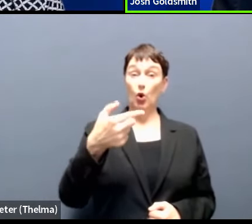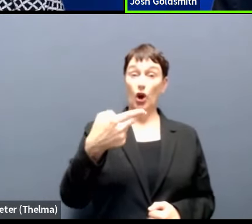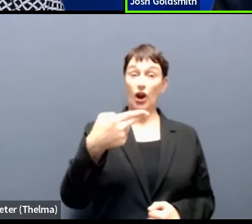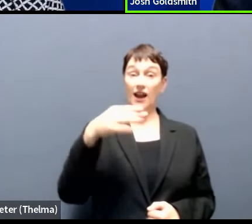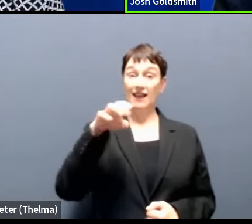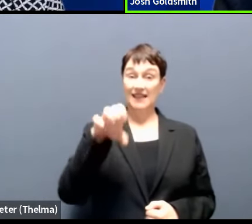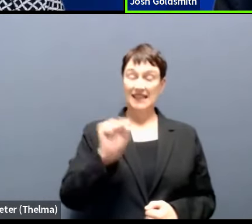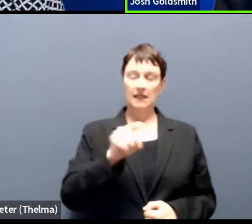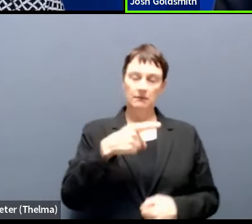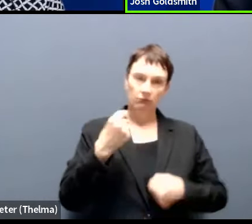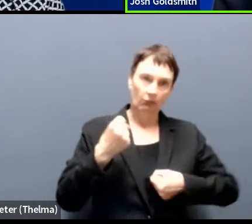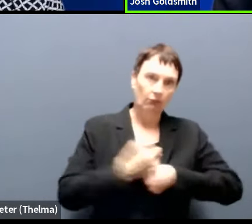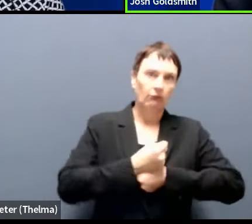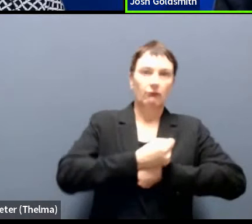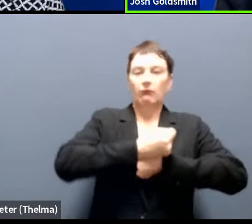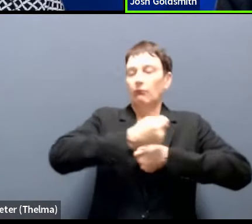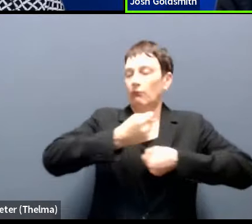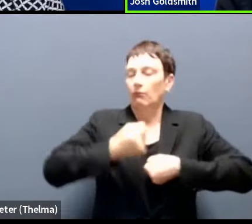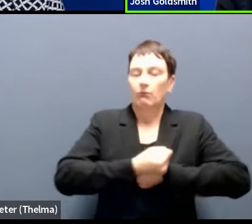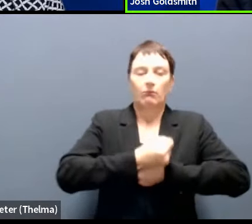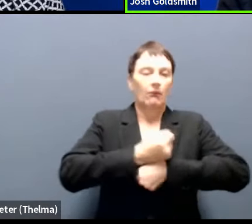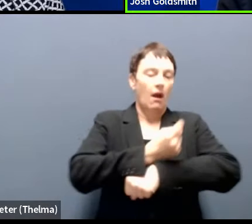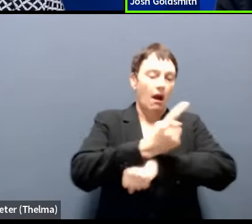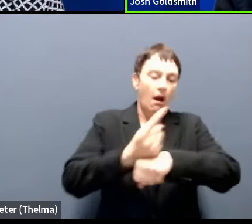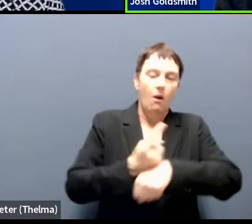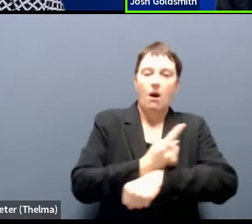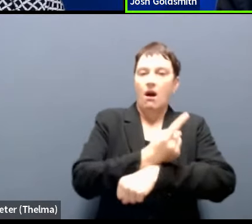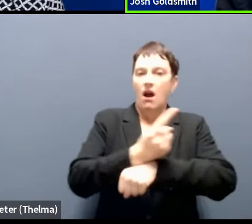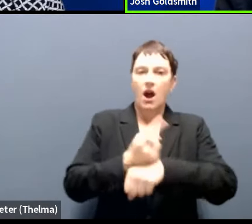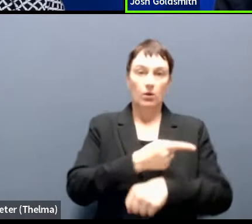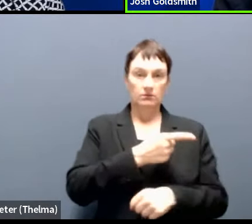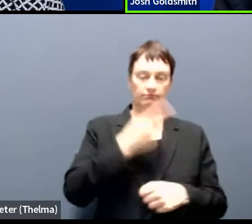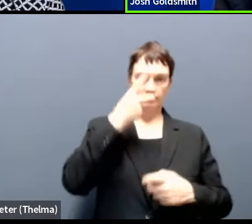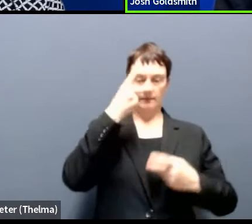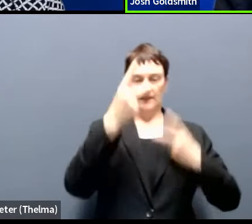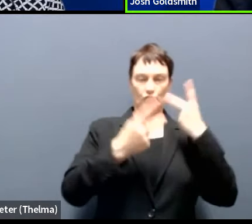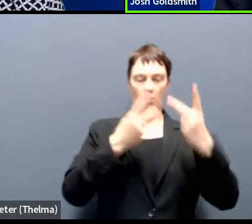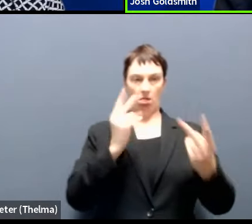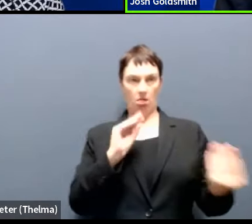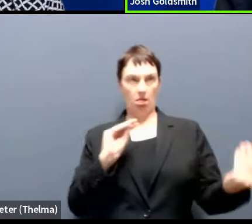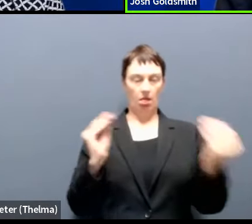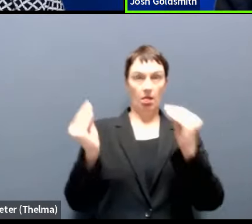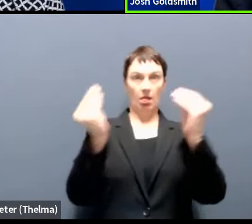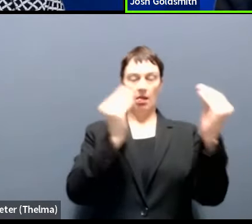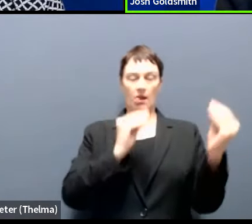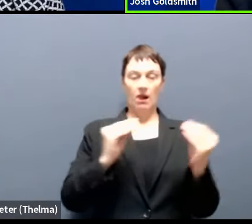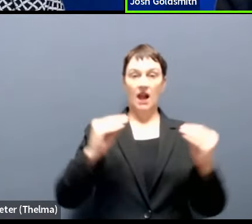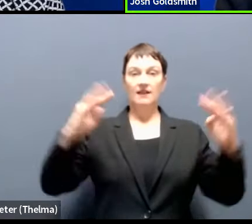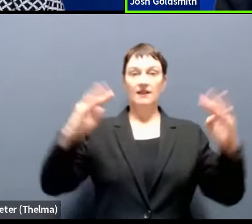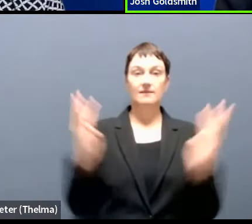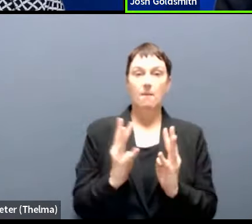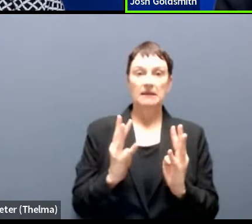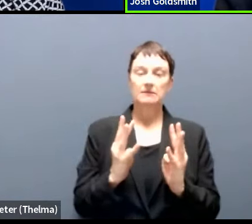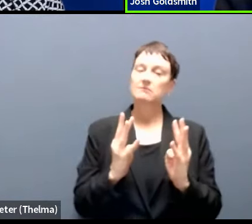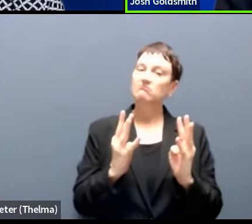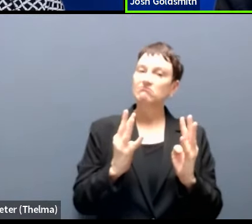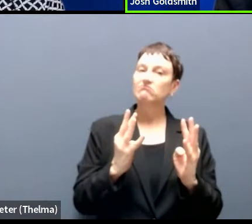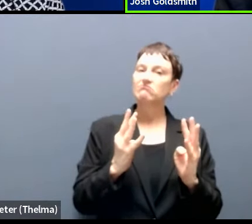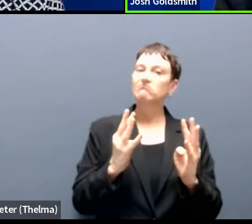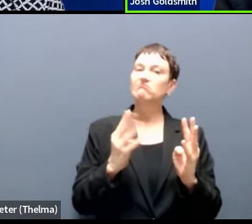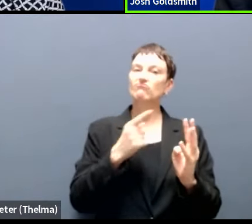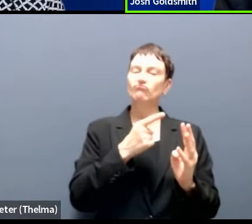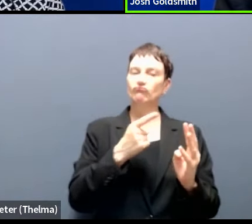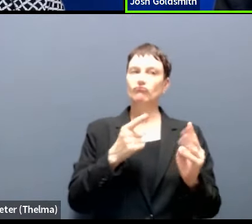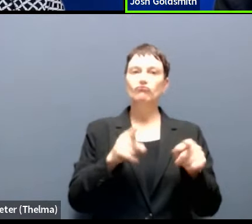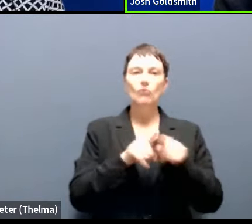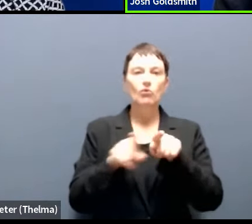many hours to make all of mostly the visual aspects of the summit and many of the social media aspects of